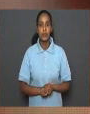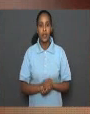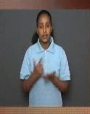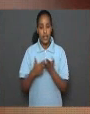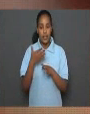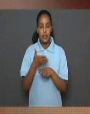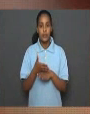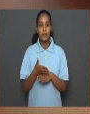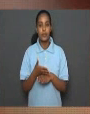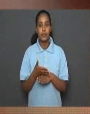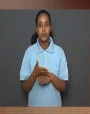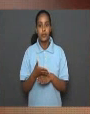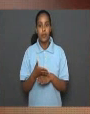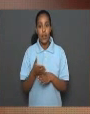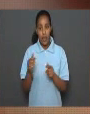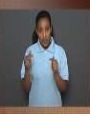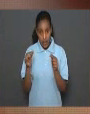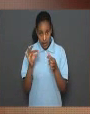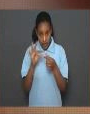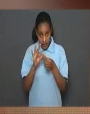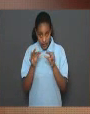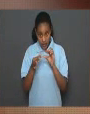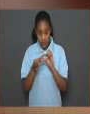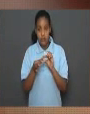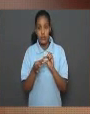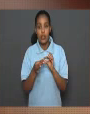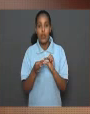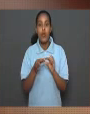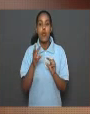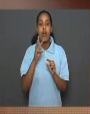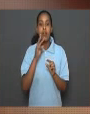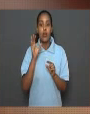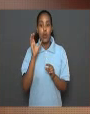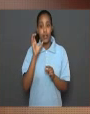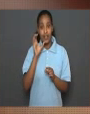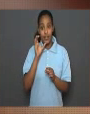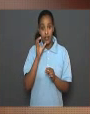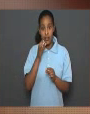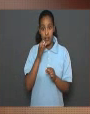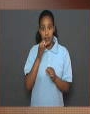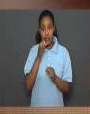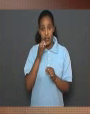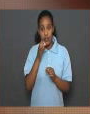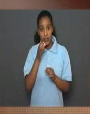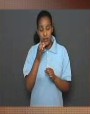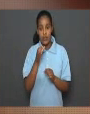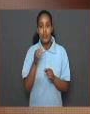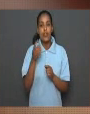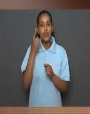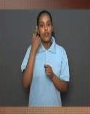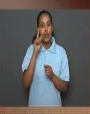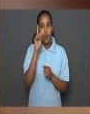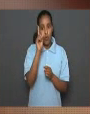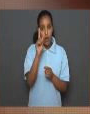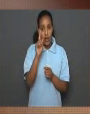Then, attach a water condenser and reflux for